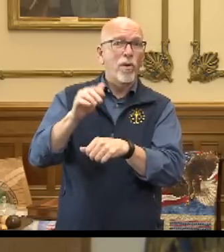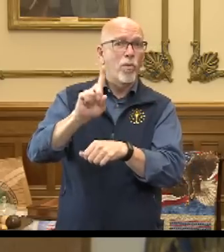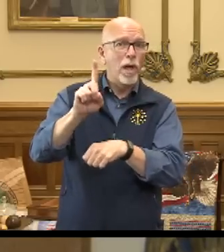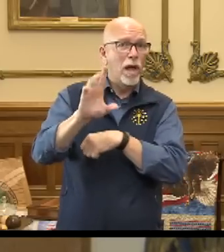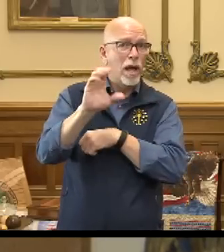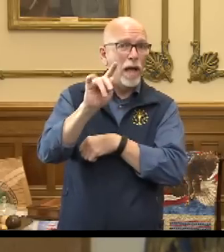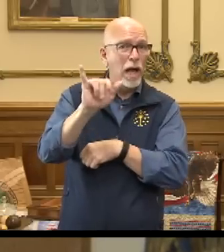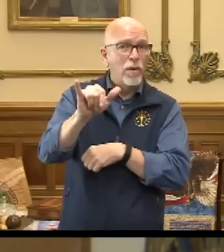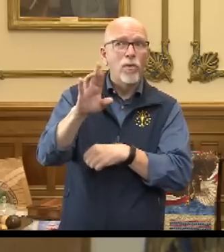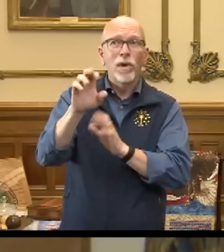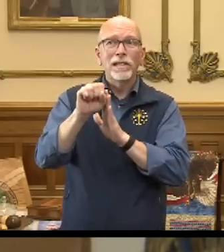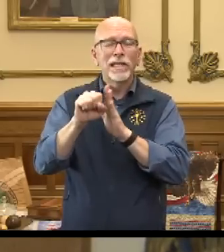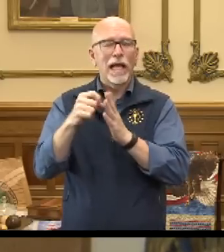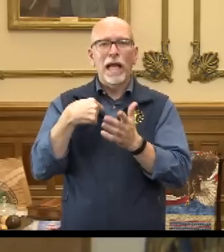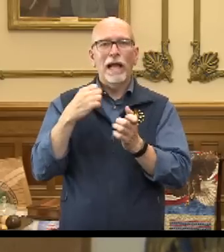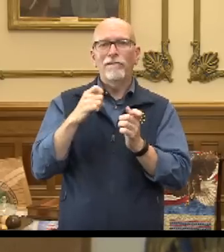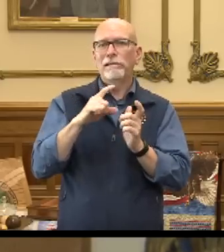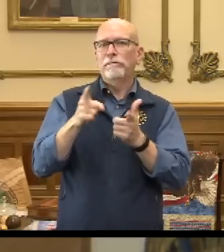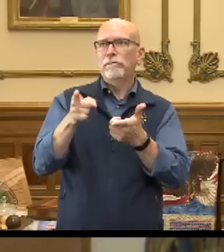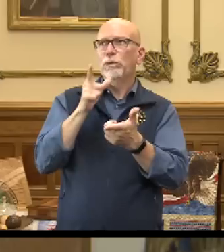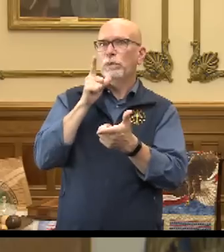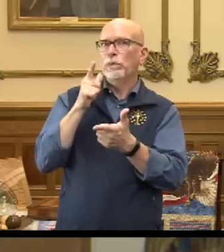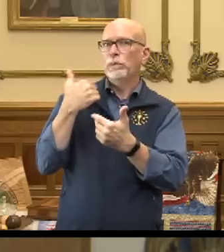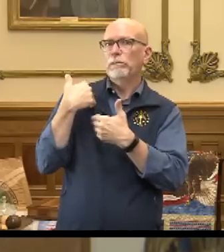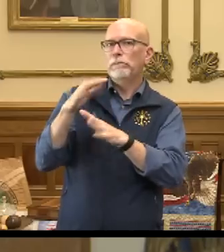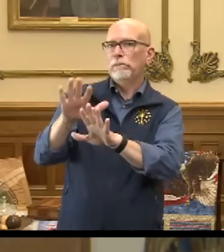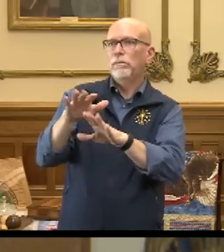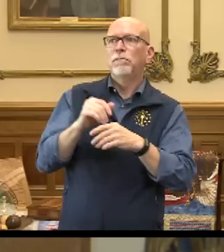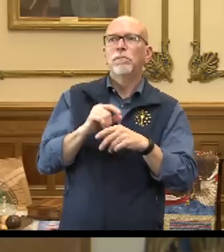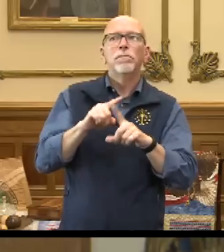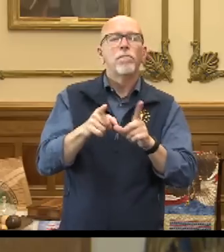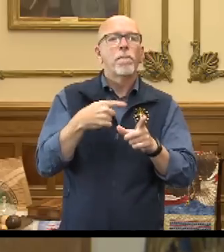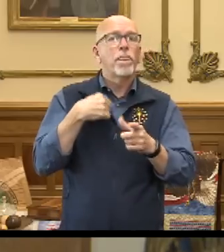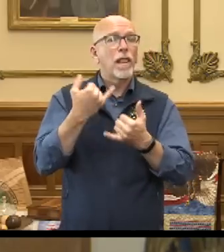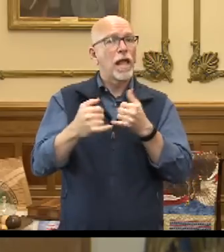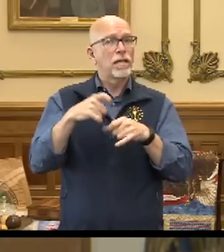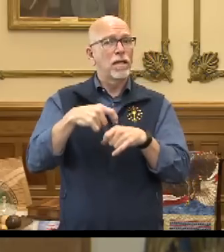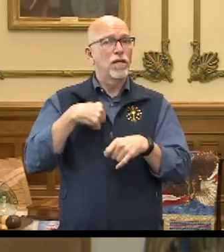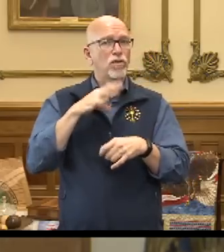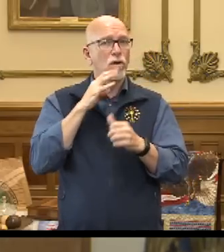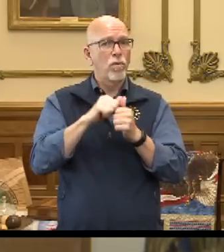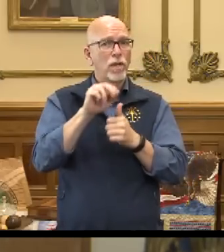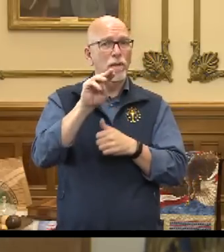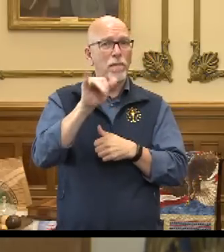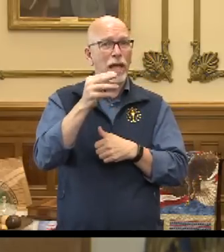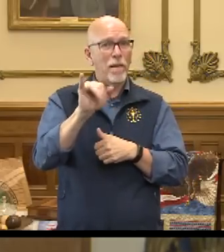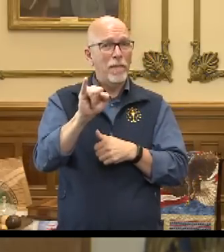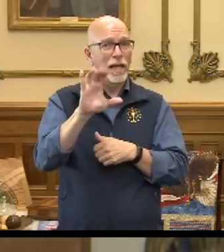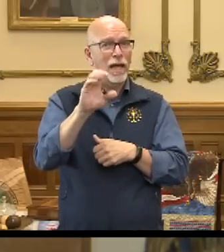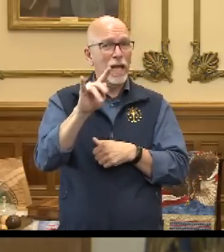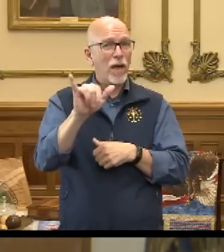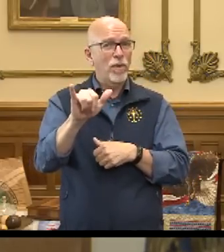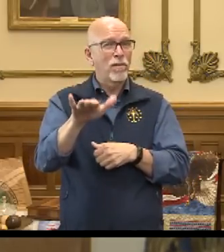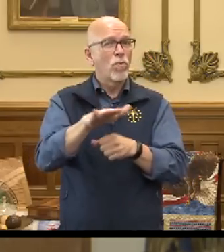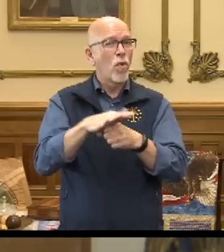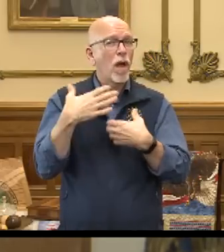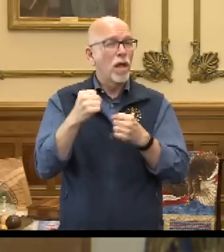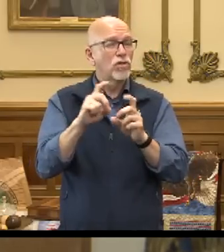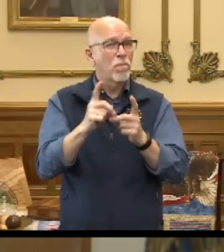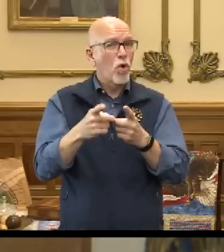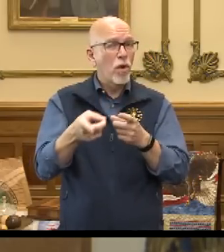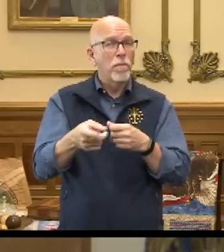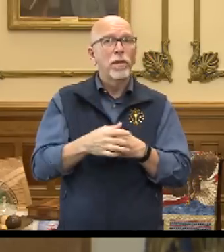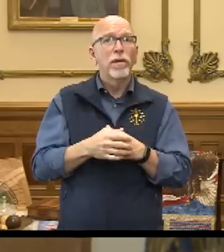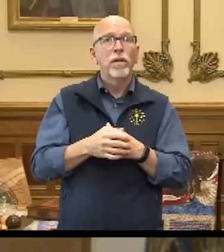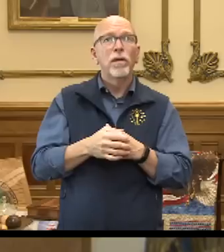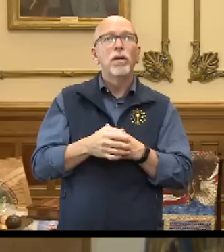state level, I would have to defer to those officials. What I can say is last time I talked to Miami County Local Health Department,